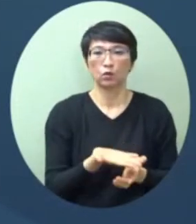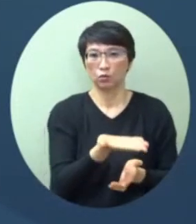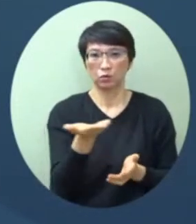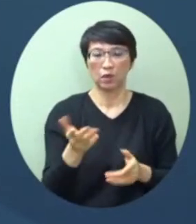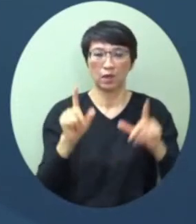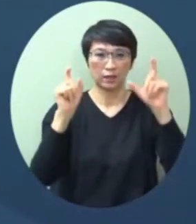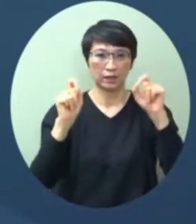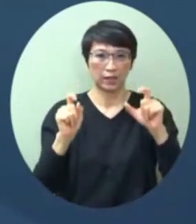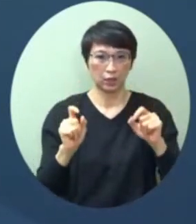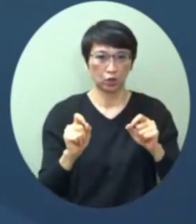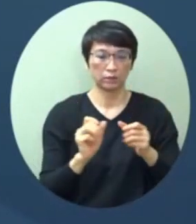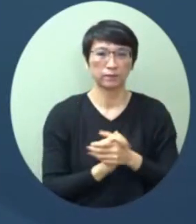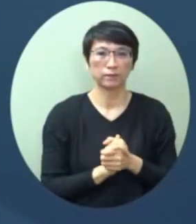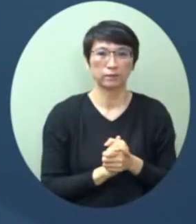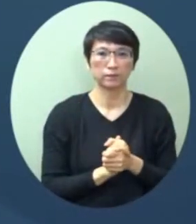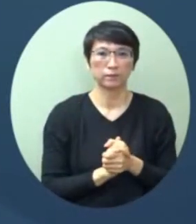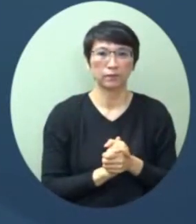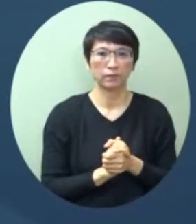routes.